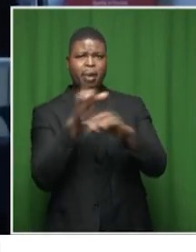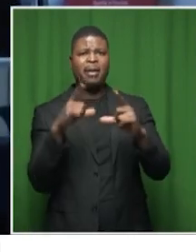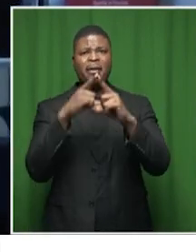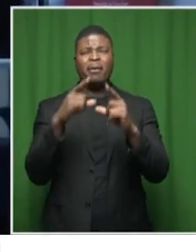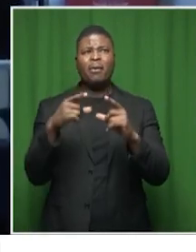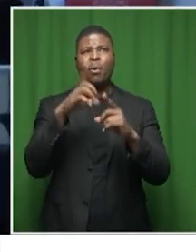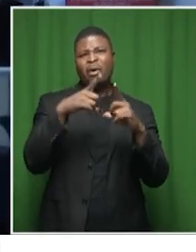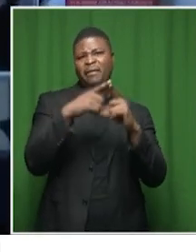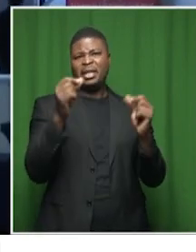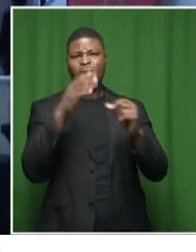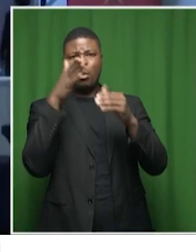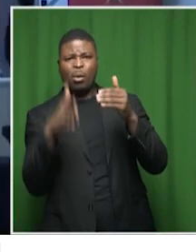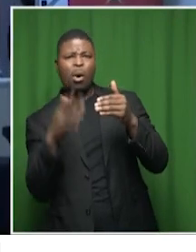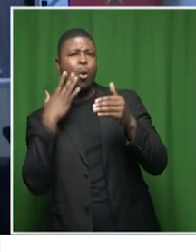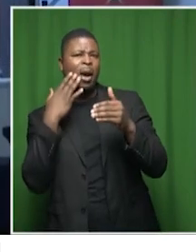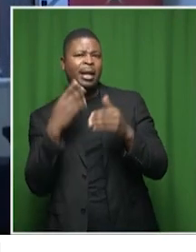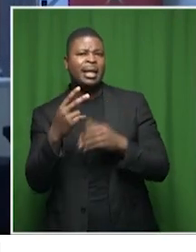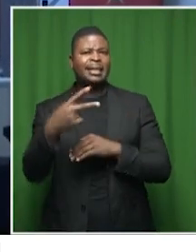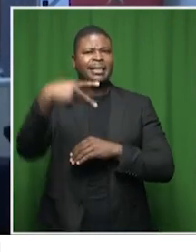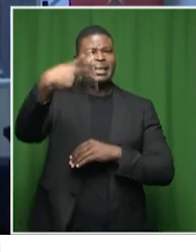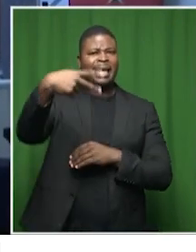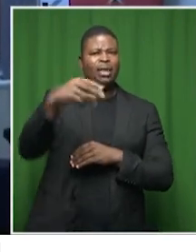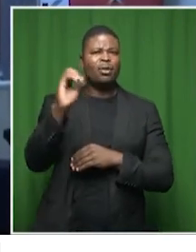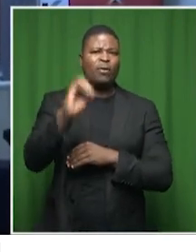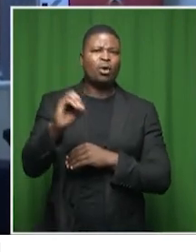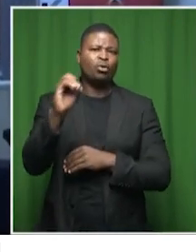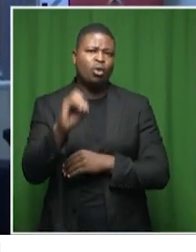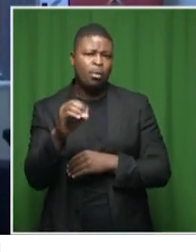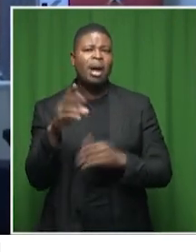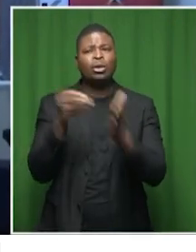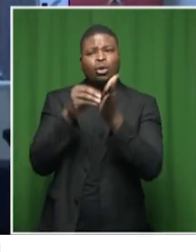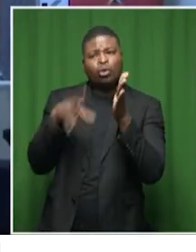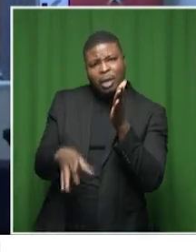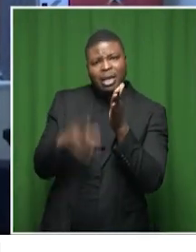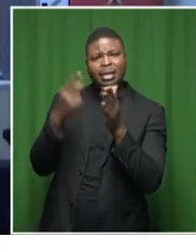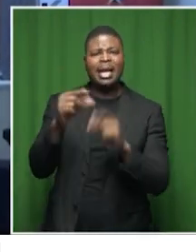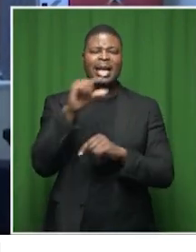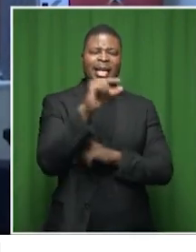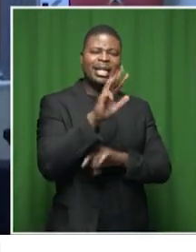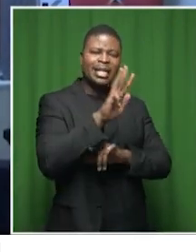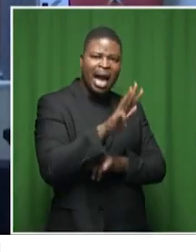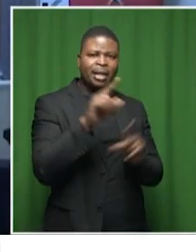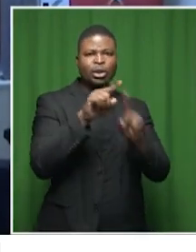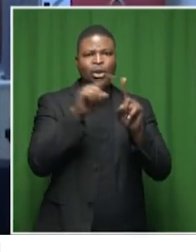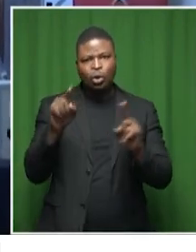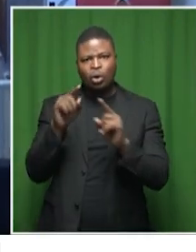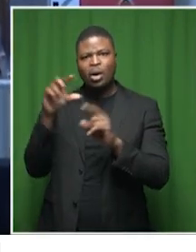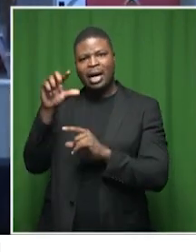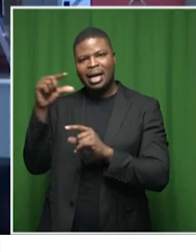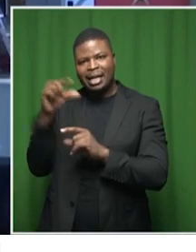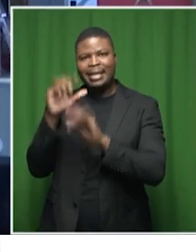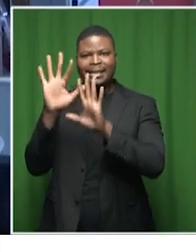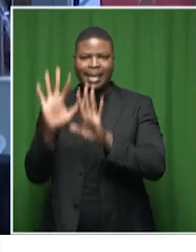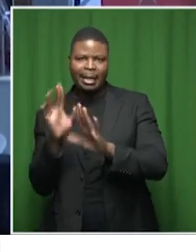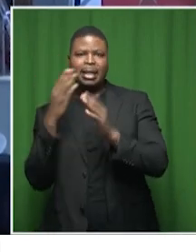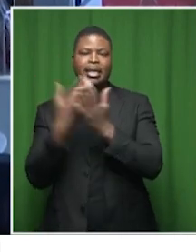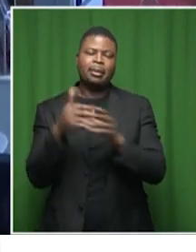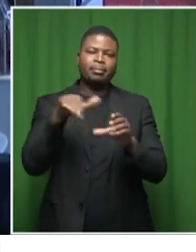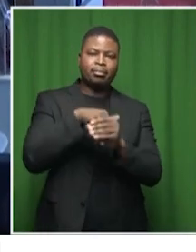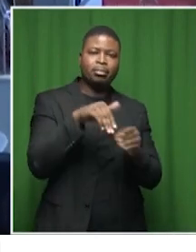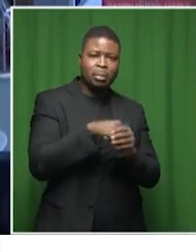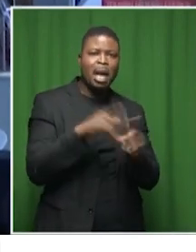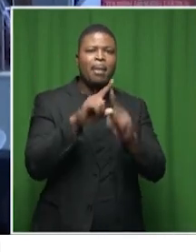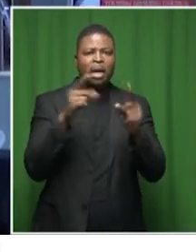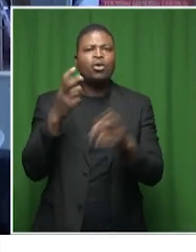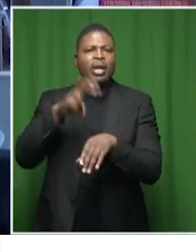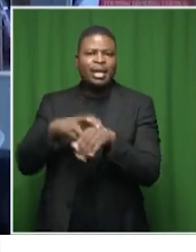the entire weekend, where these learners can come through. Obviously, you would have needed to register to come, but I'm sure we'll find out more details about